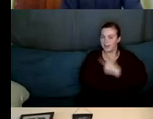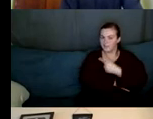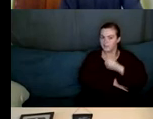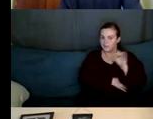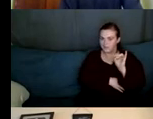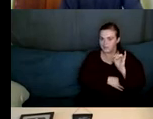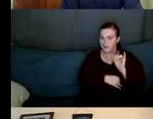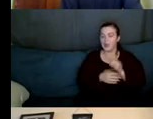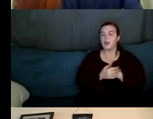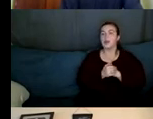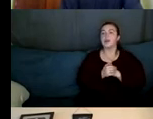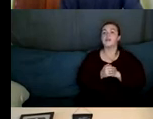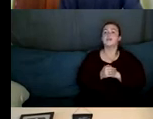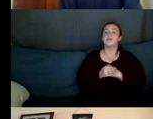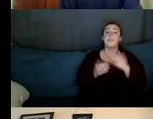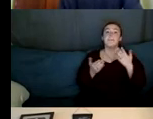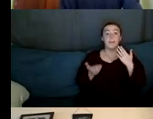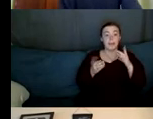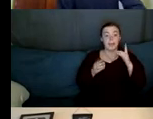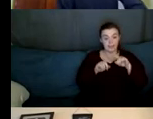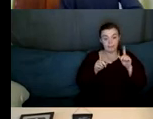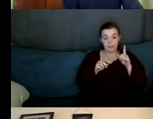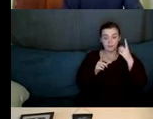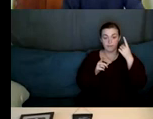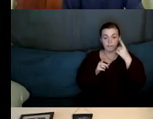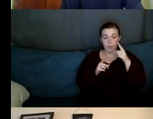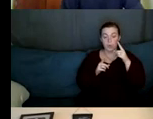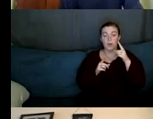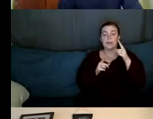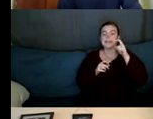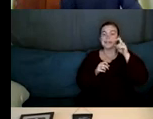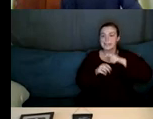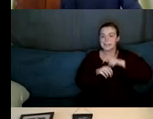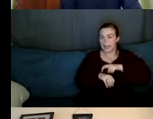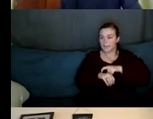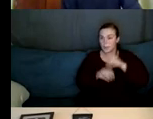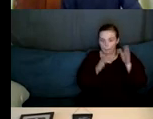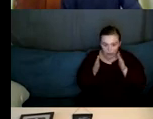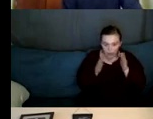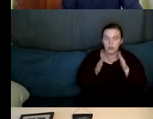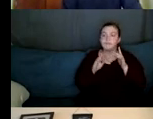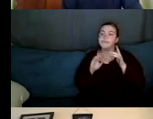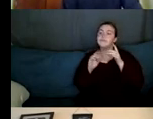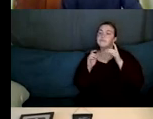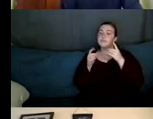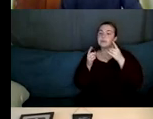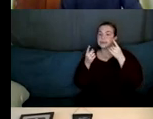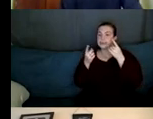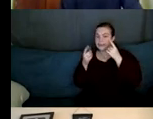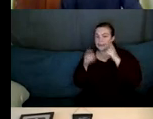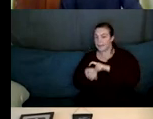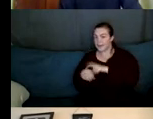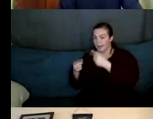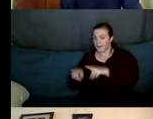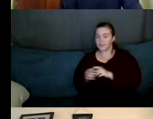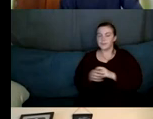are doing the planning. Okay, and the last term is going to be kind of a big one, but it's really important. It's